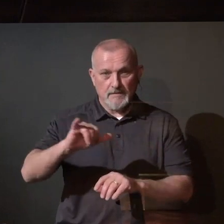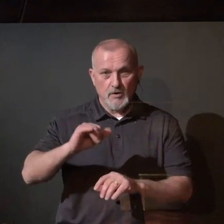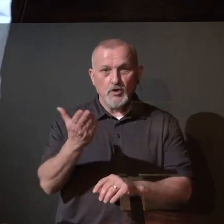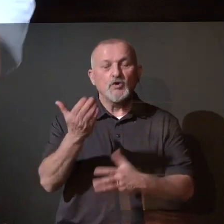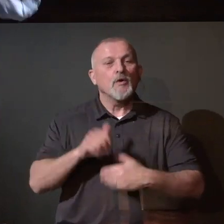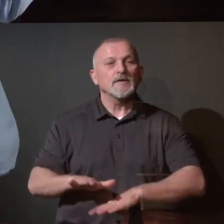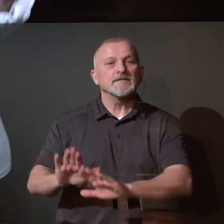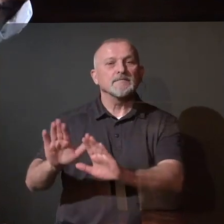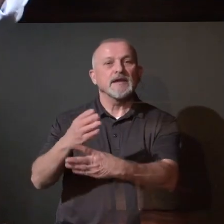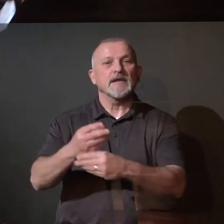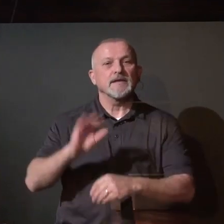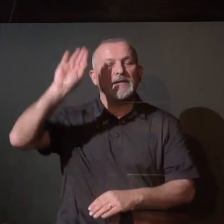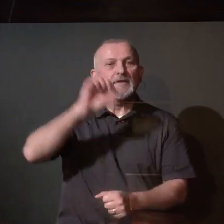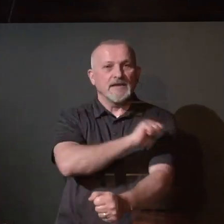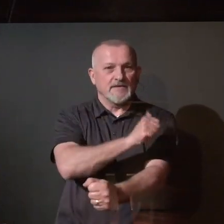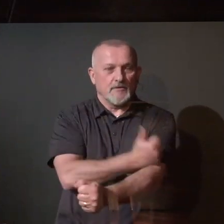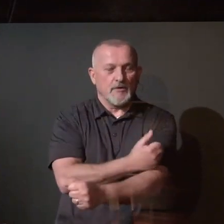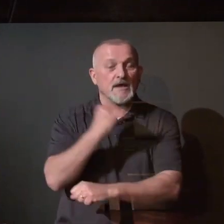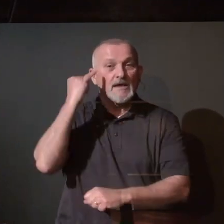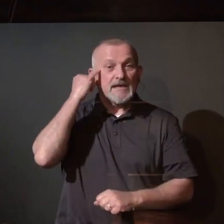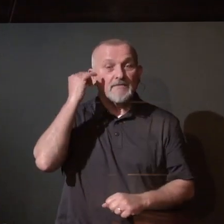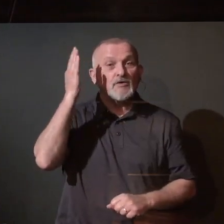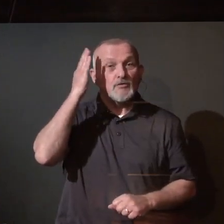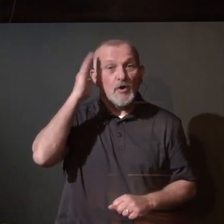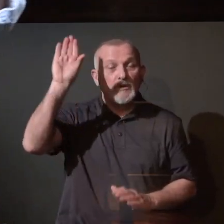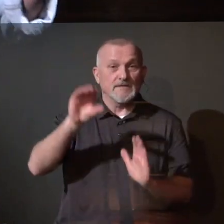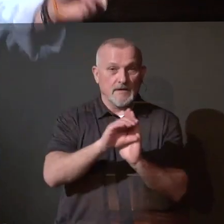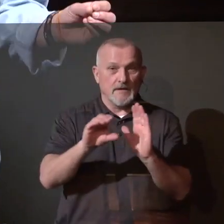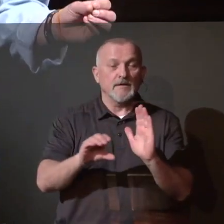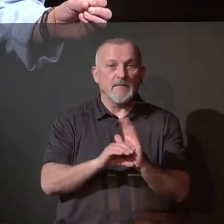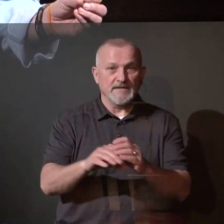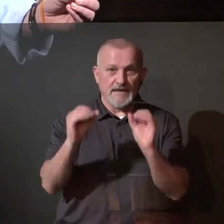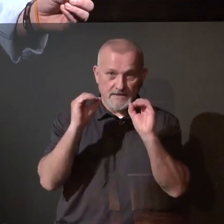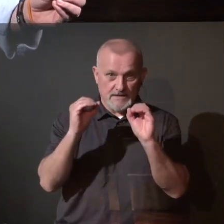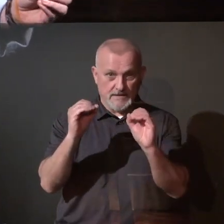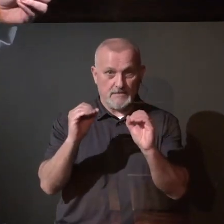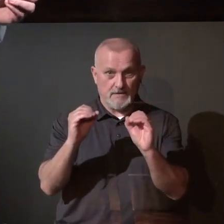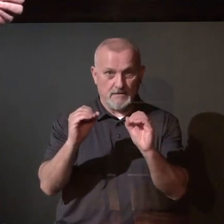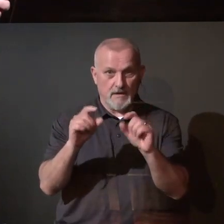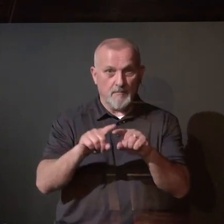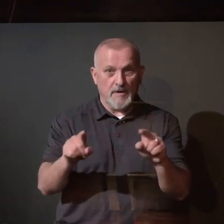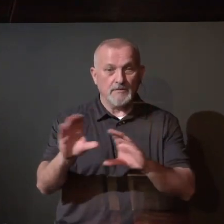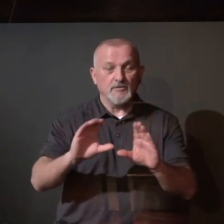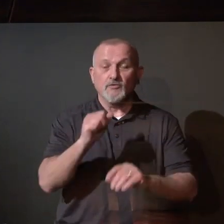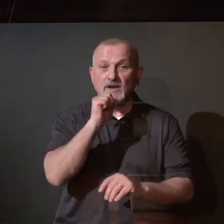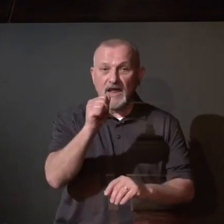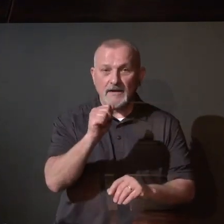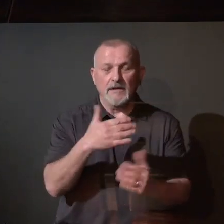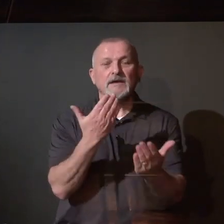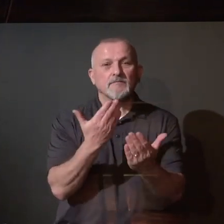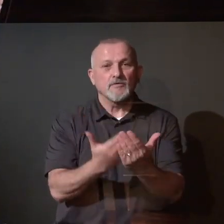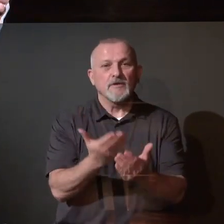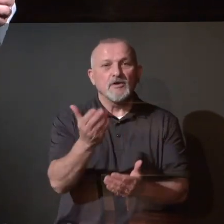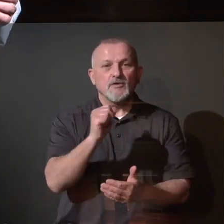authority. If you know the commands and teachings of Jesus and yet do not do them, then that proves you